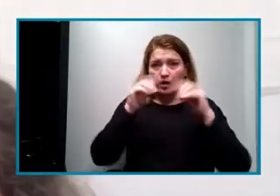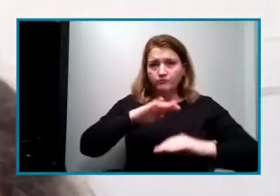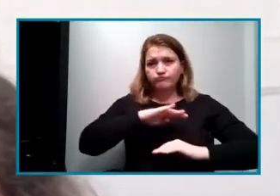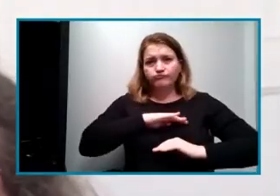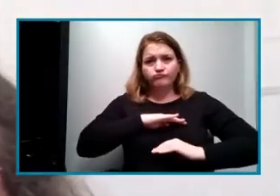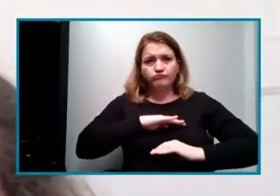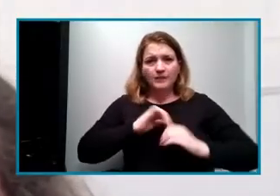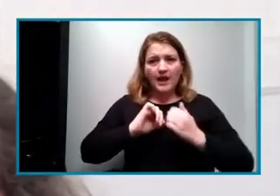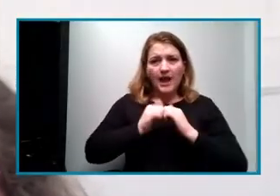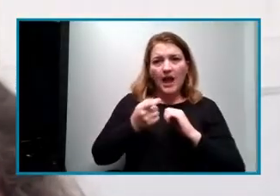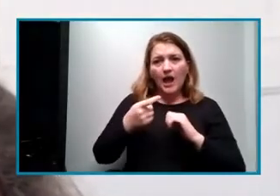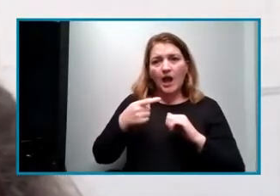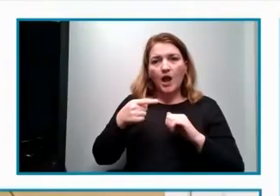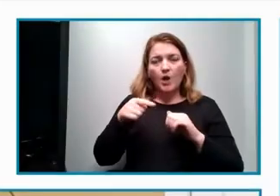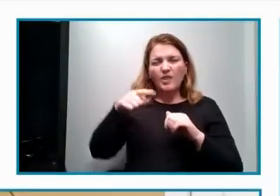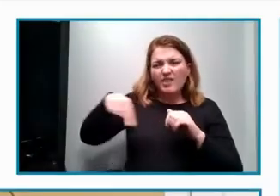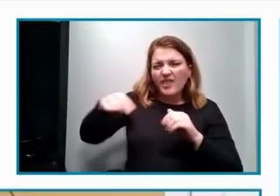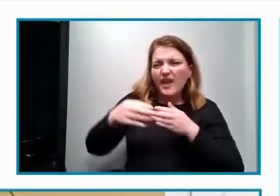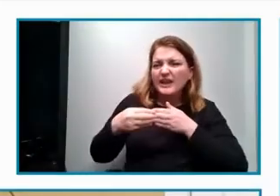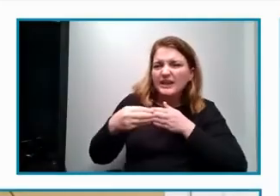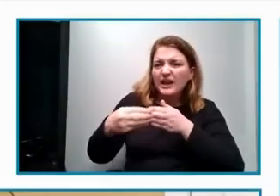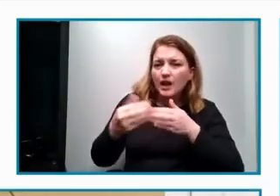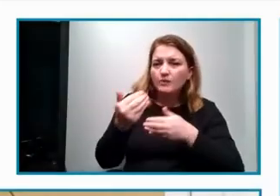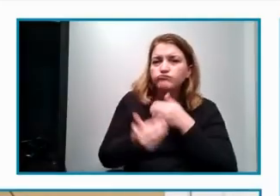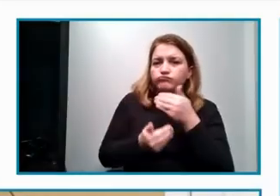shepherded through the process.